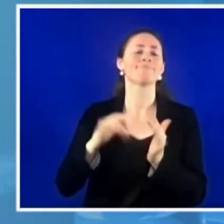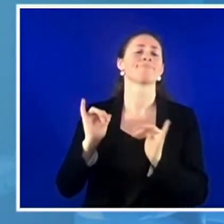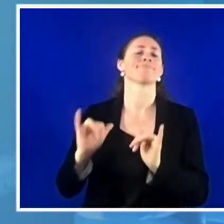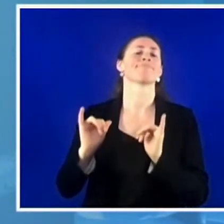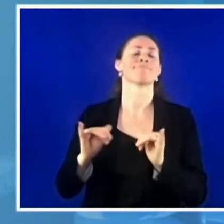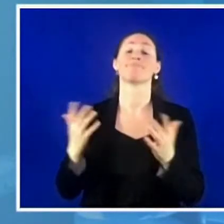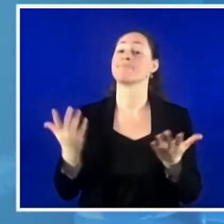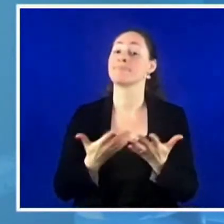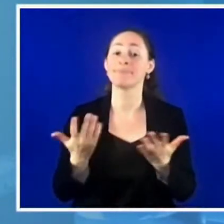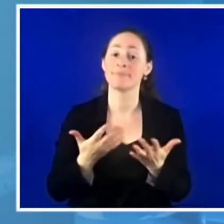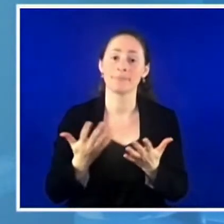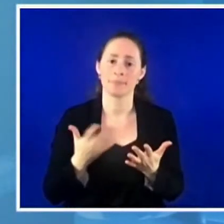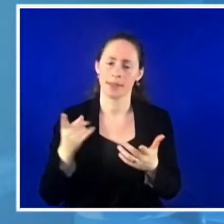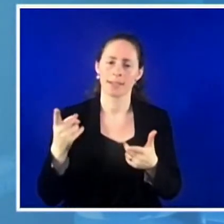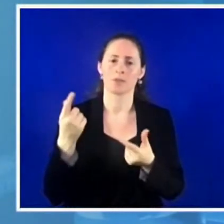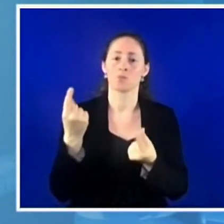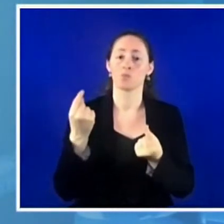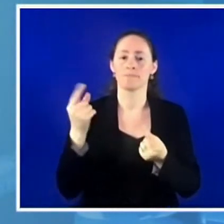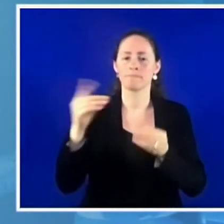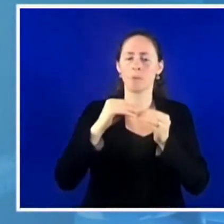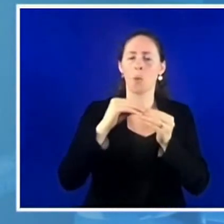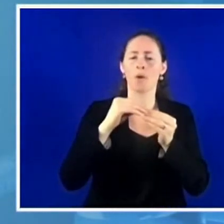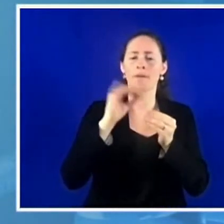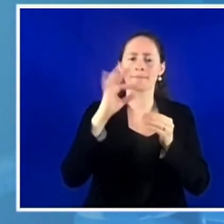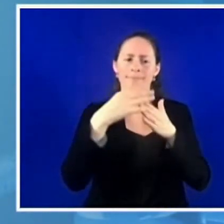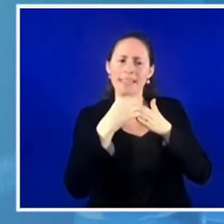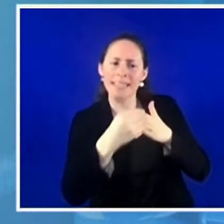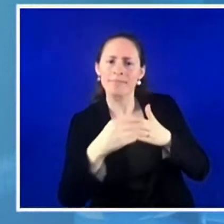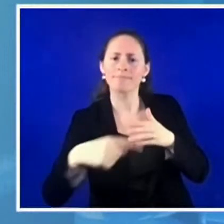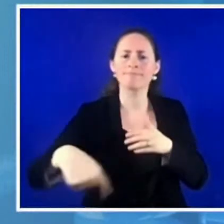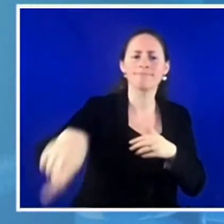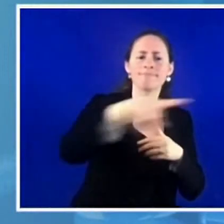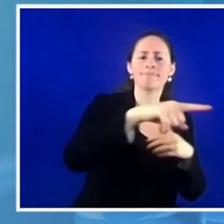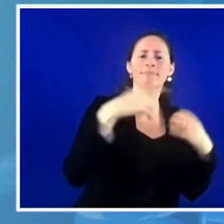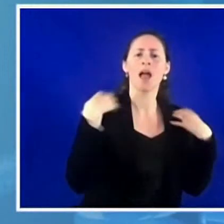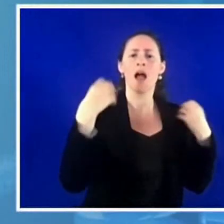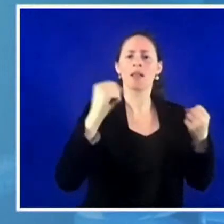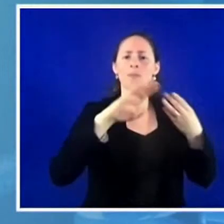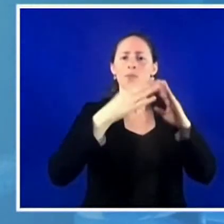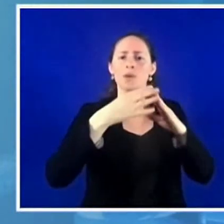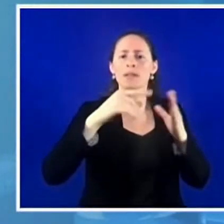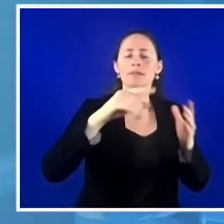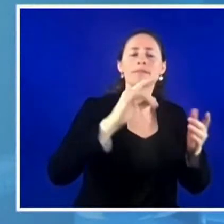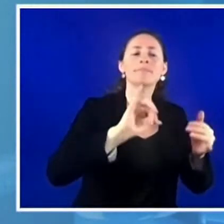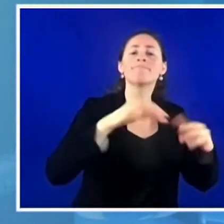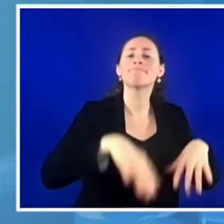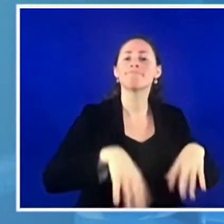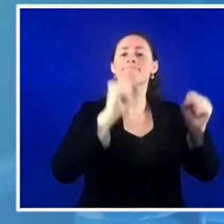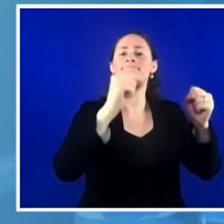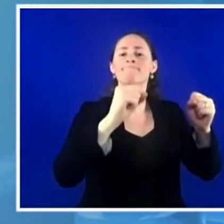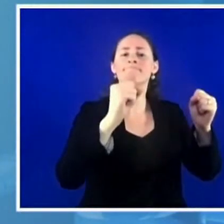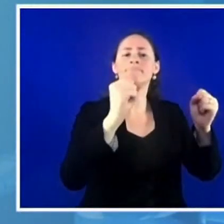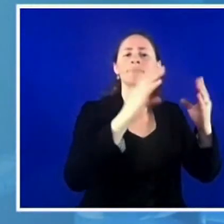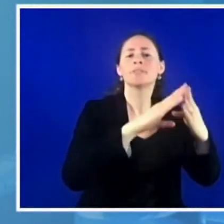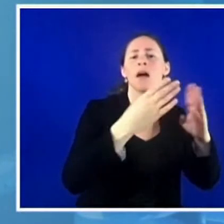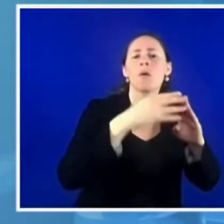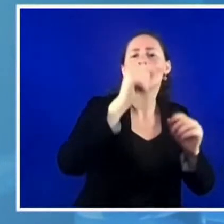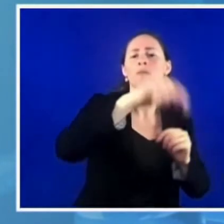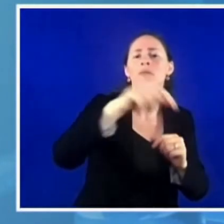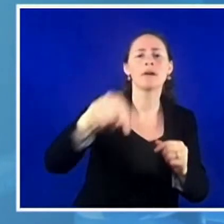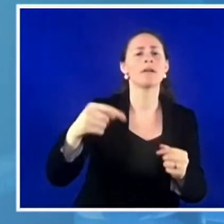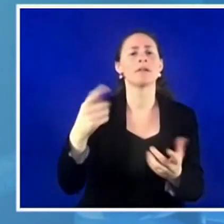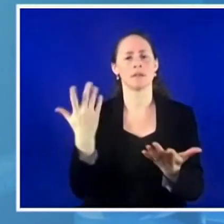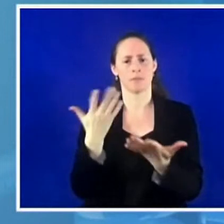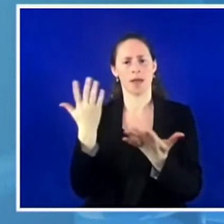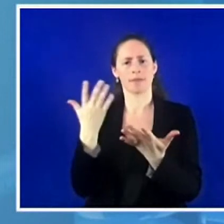halls, answering parent questions, and creating a norm of this is what we do to take care of each